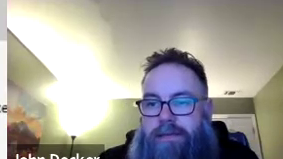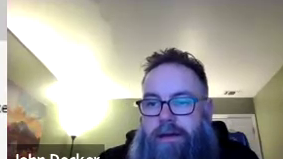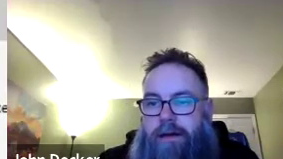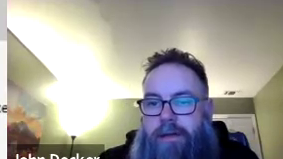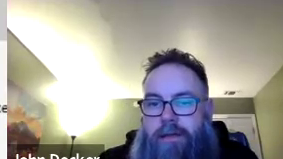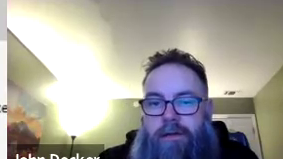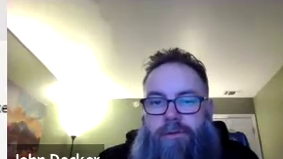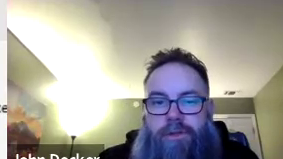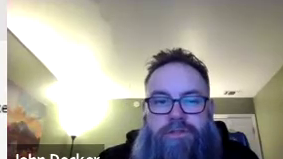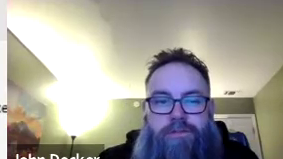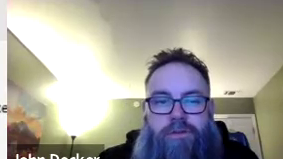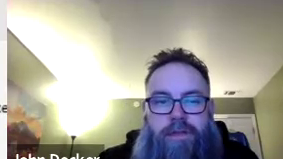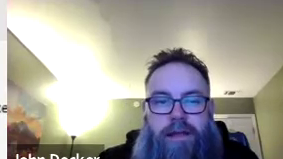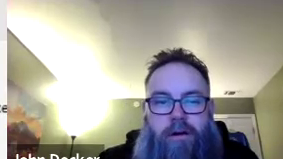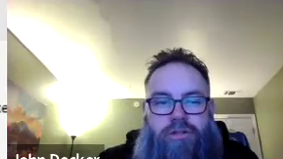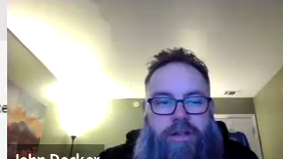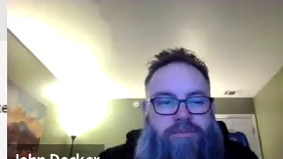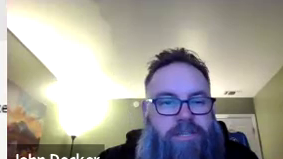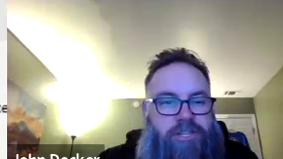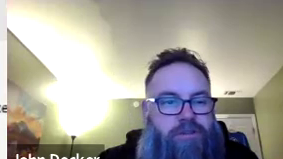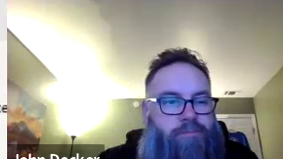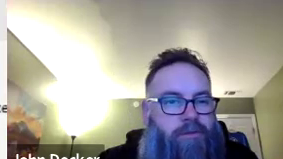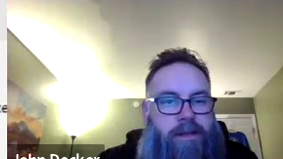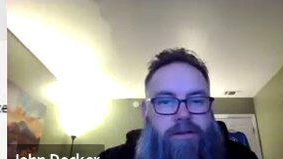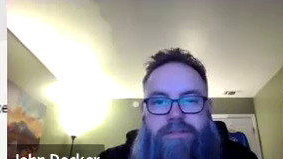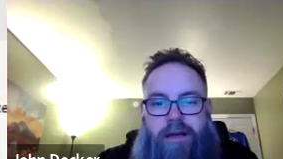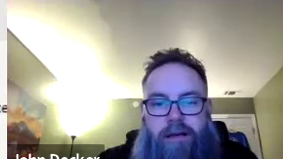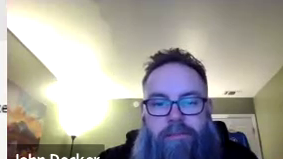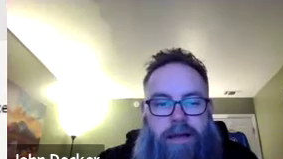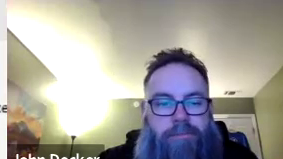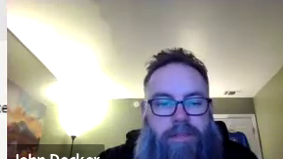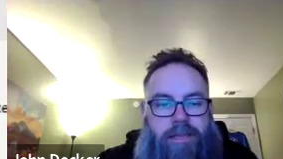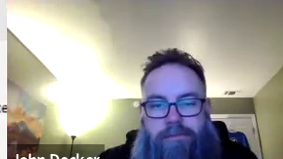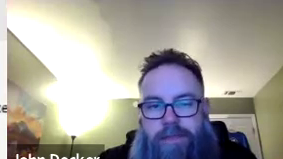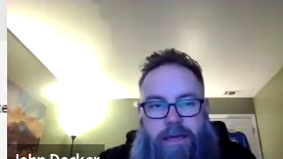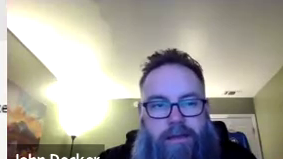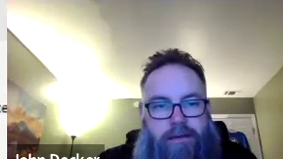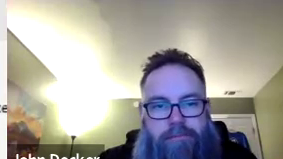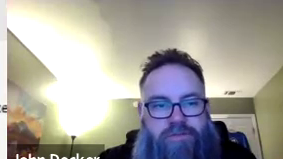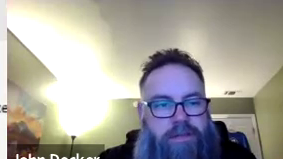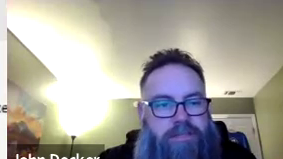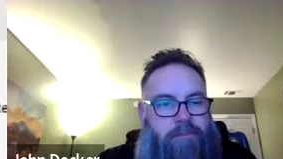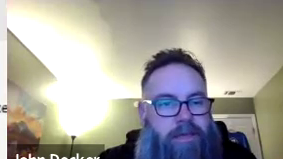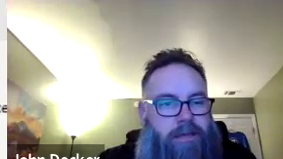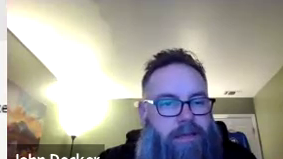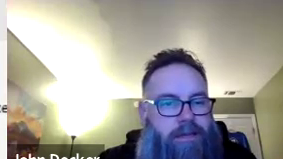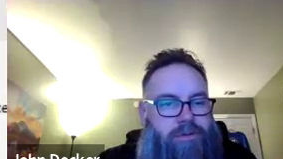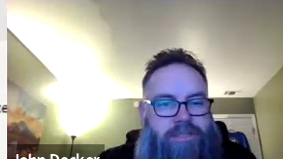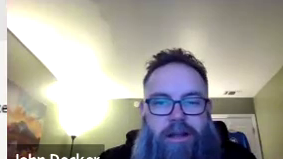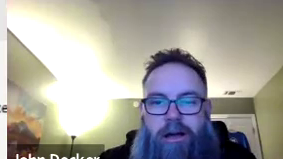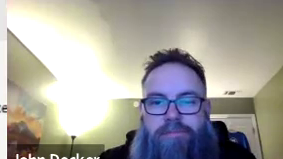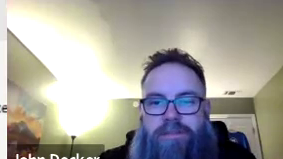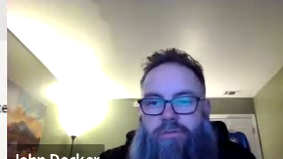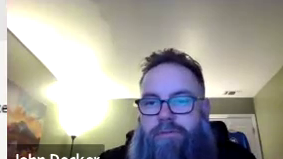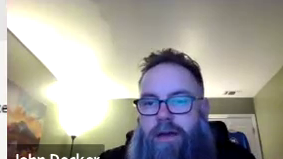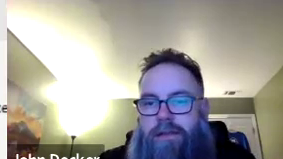rate. And for those of you that are transportation providers, I believe that between Damien and